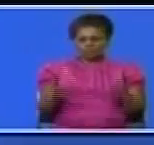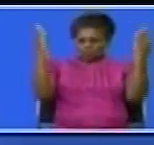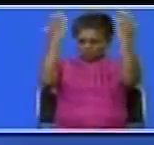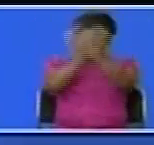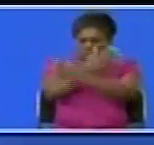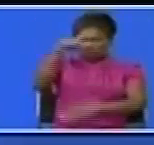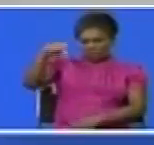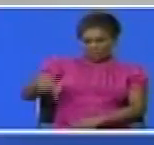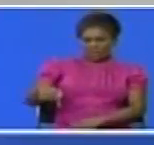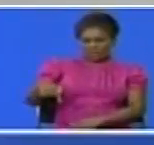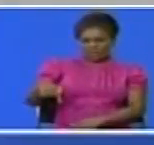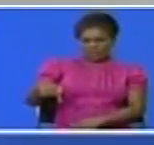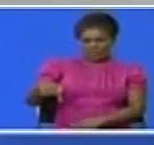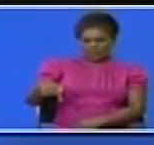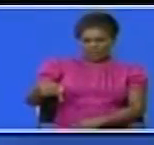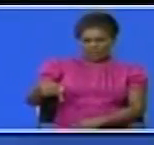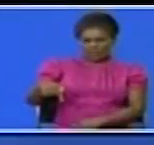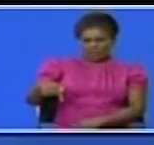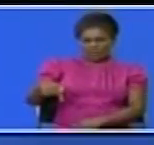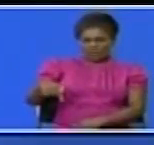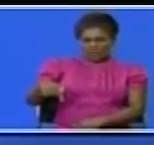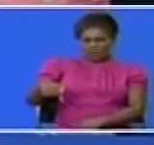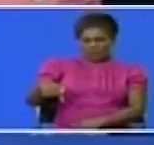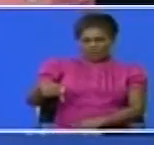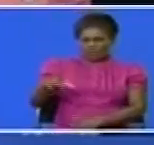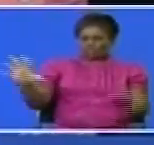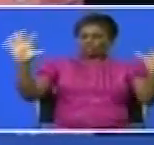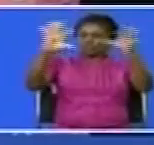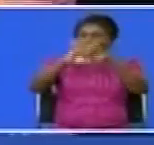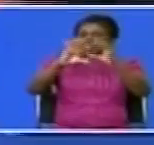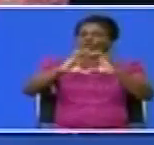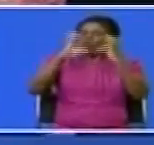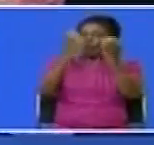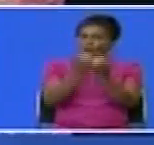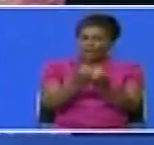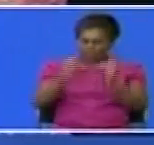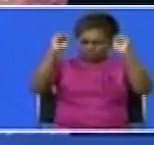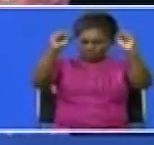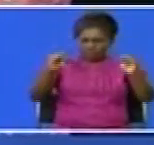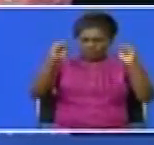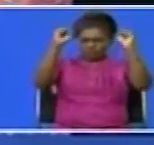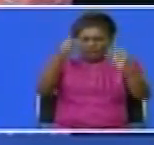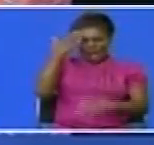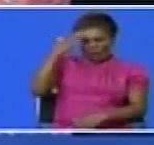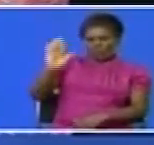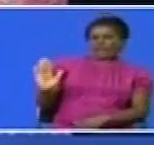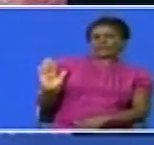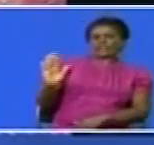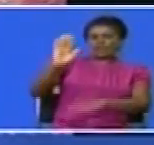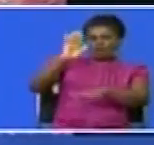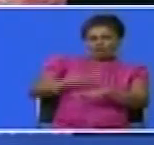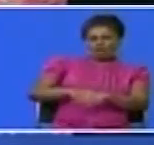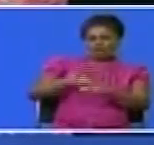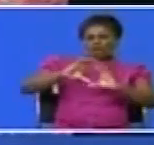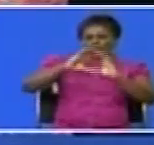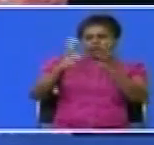Tonight, by a mere flick of your light switch, you could be joining in a worldwide campaign meant to create awareness on matters